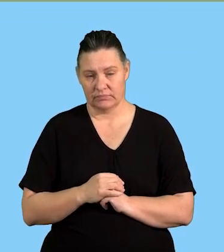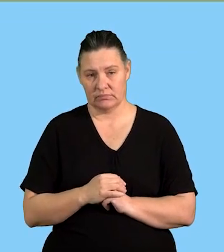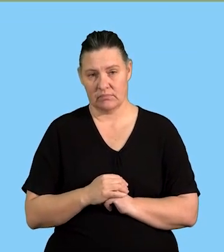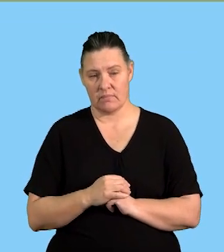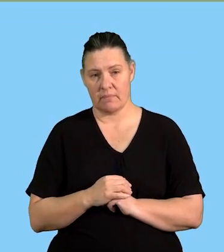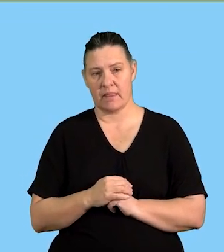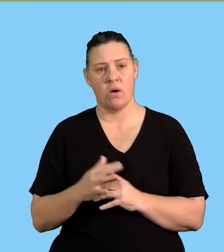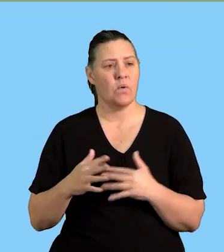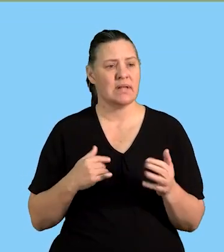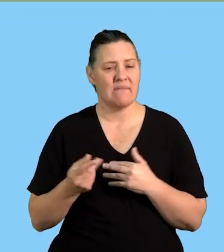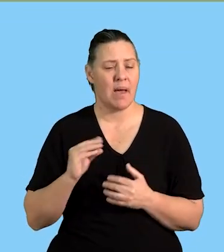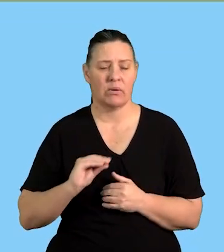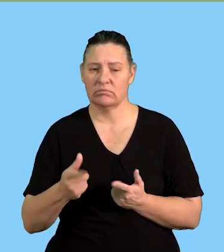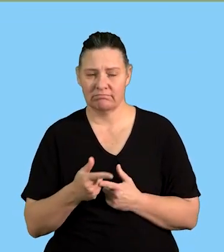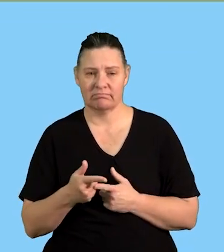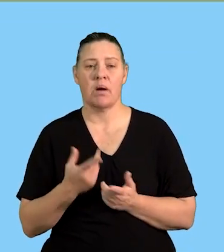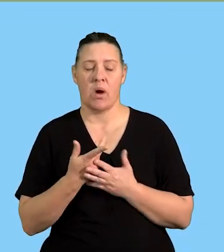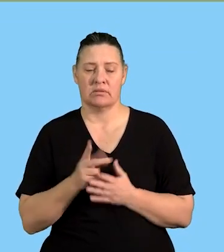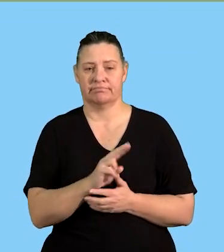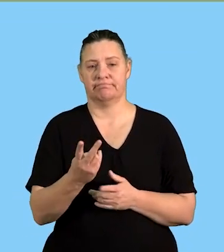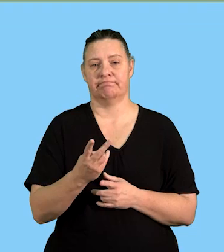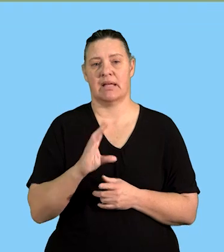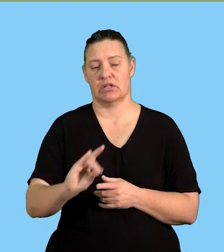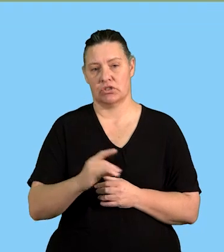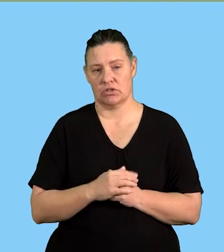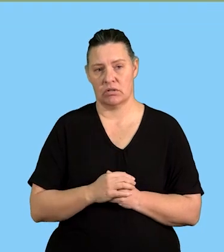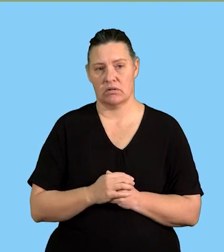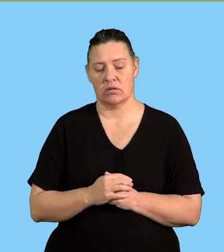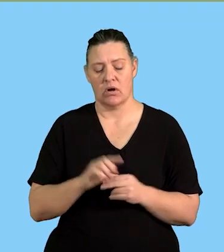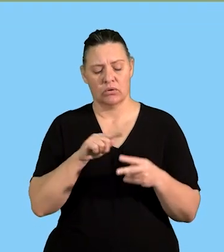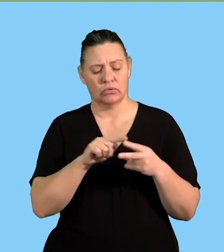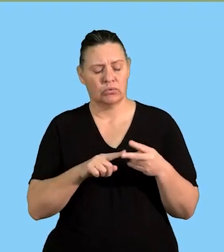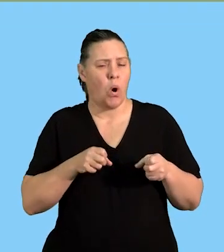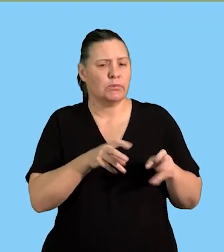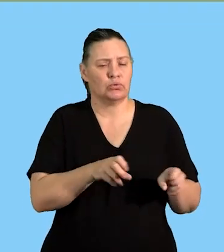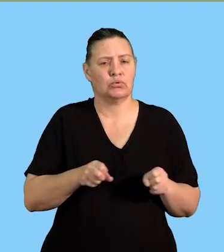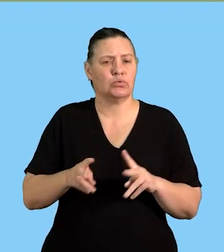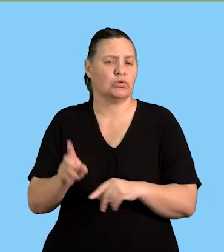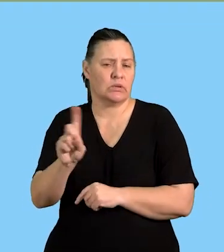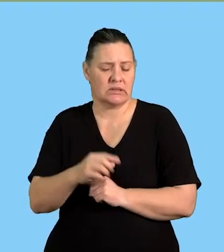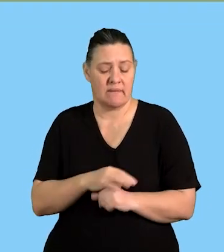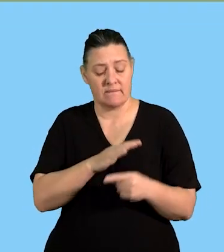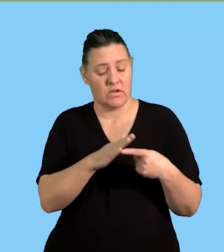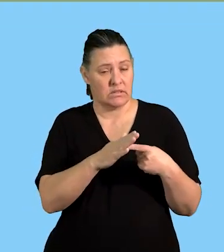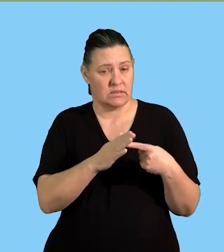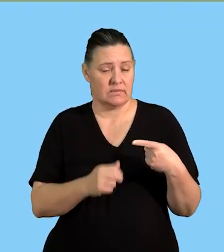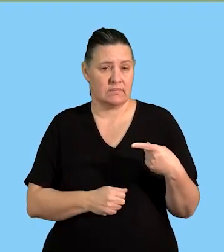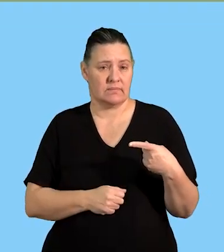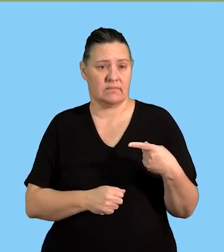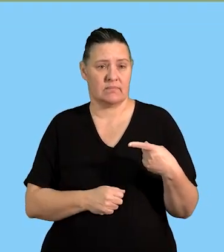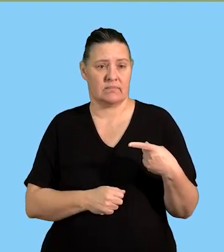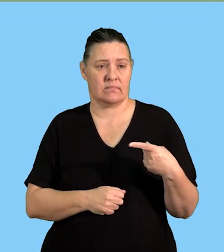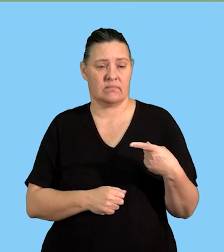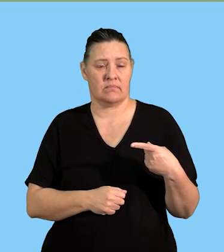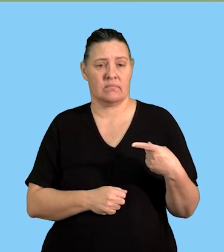convert whatever amount invested into cash. So which two investment opportunities are those? The first one